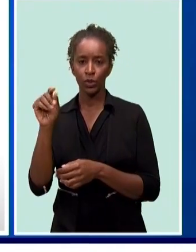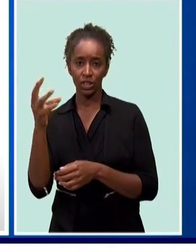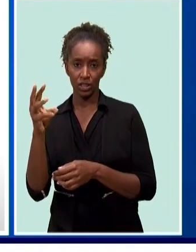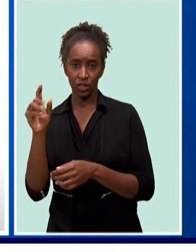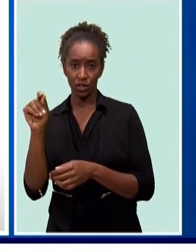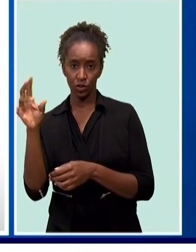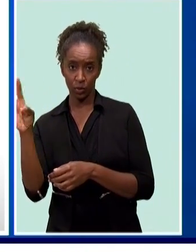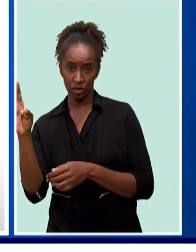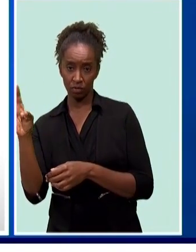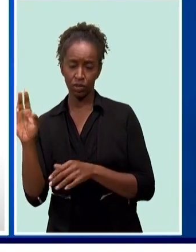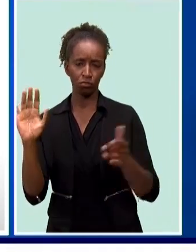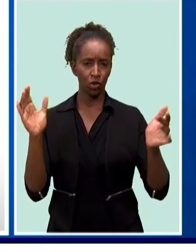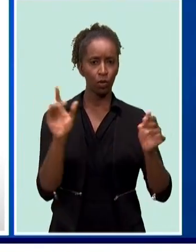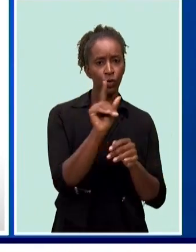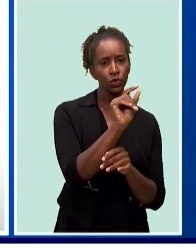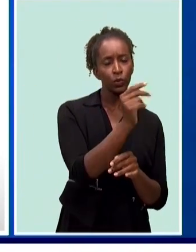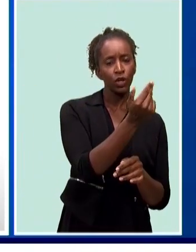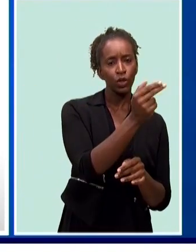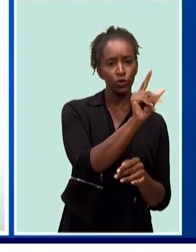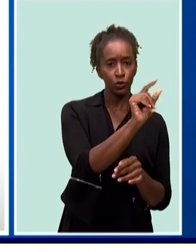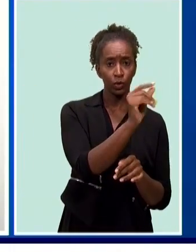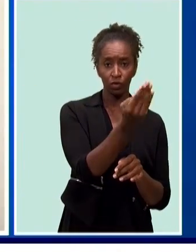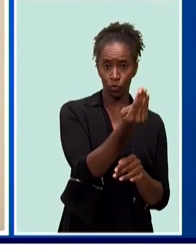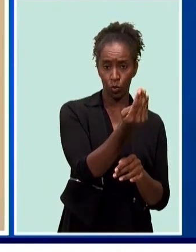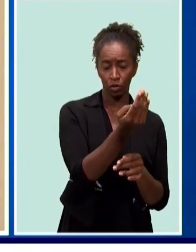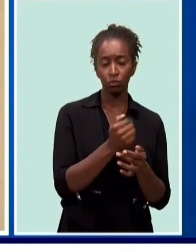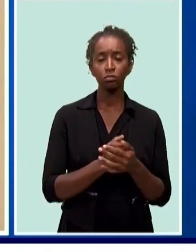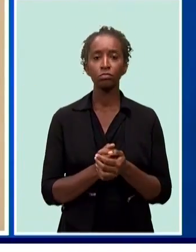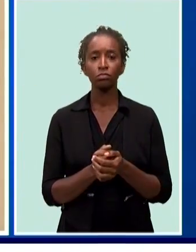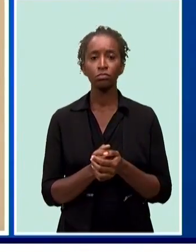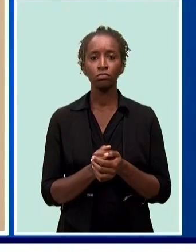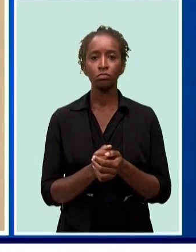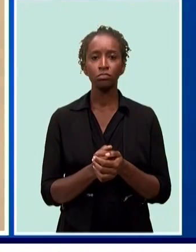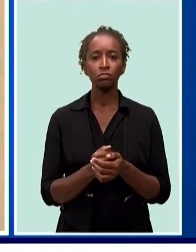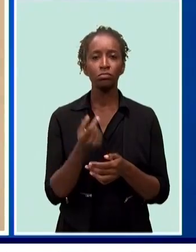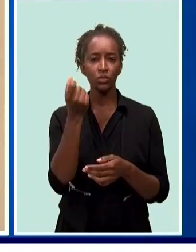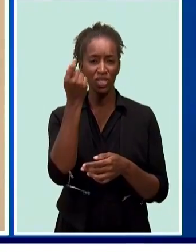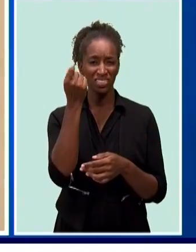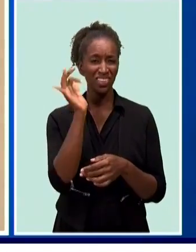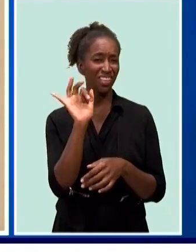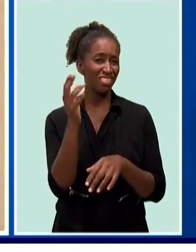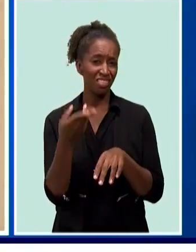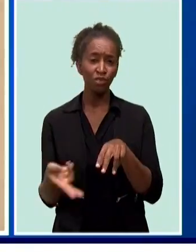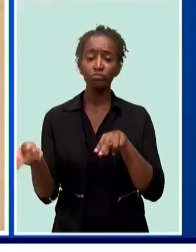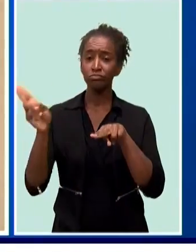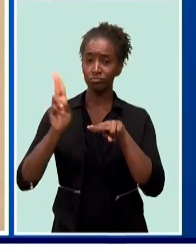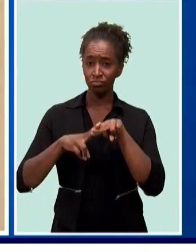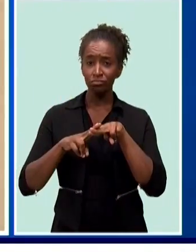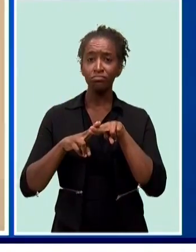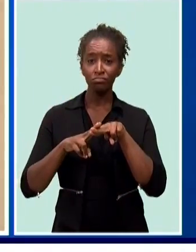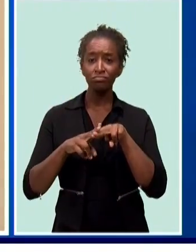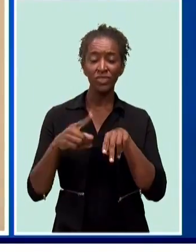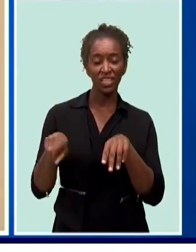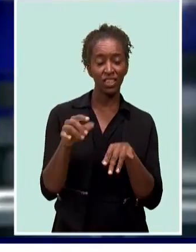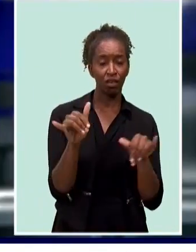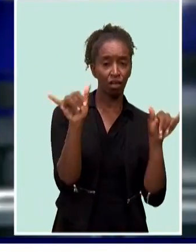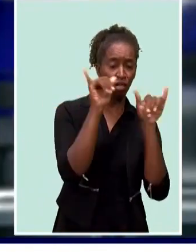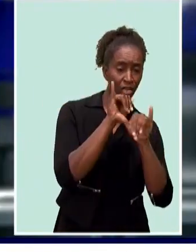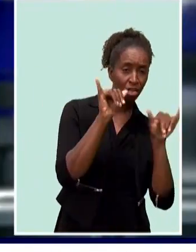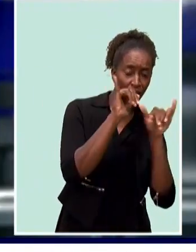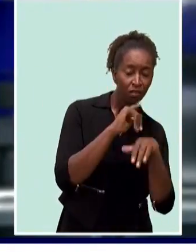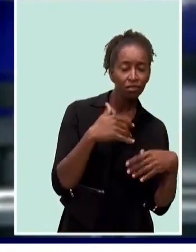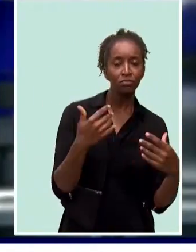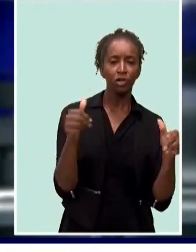to 2013, 2014, we realize that across the board, we've actually had an increase in people that engage in this sort of risky behavior.